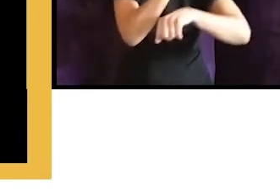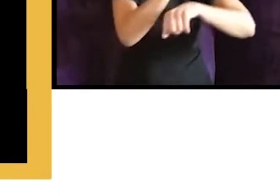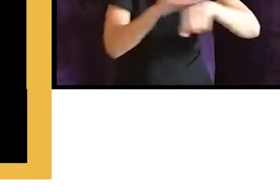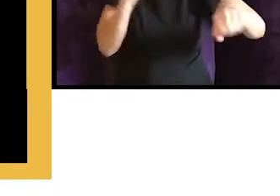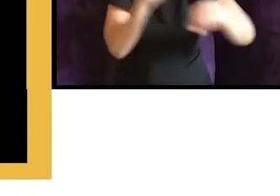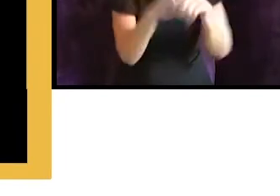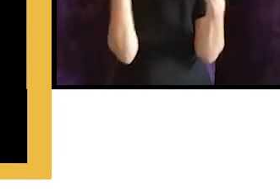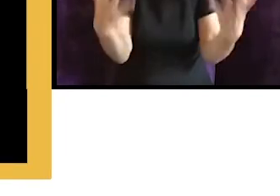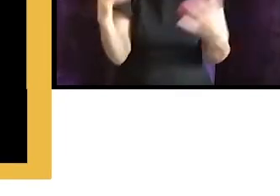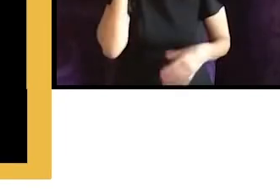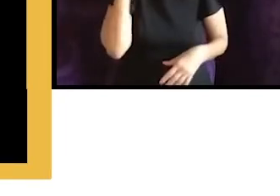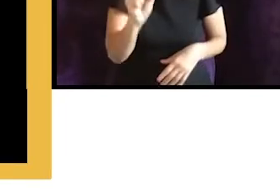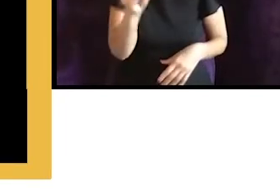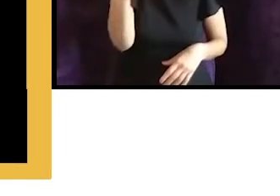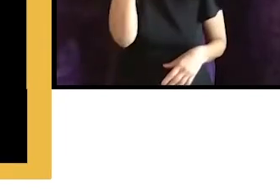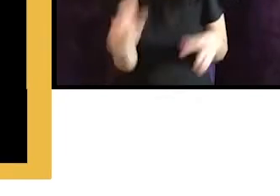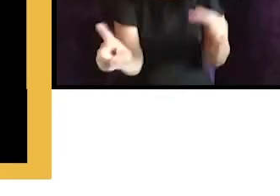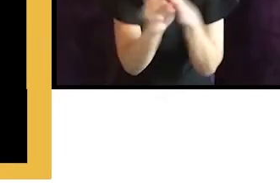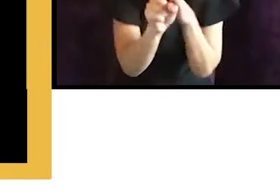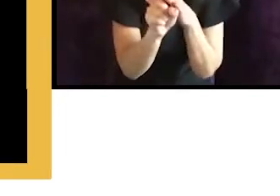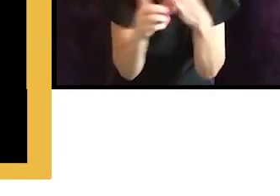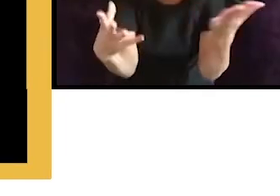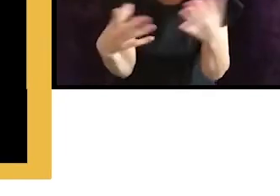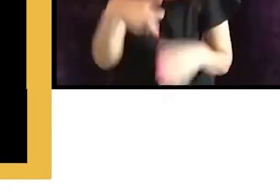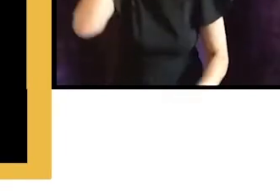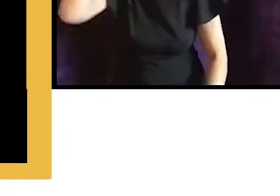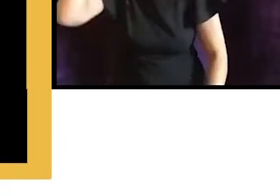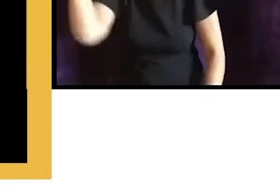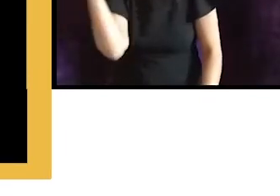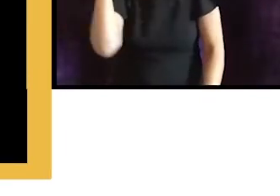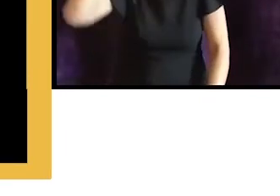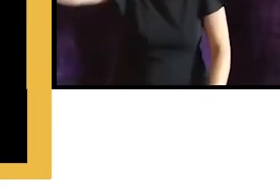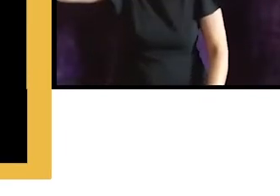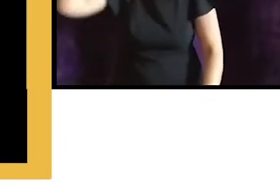crash. How many summer sounds can you think of?